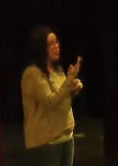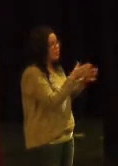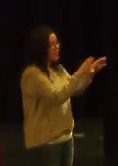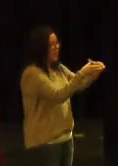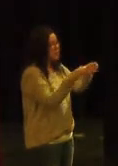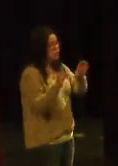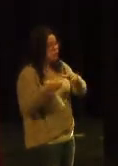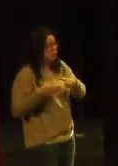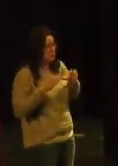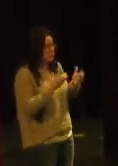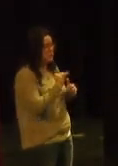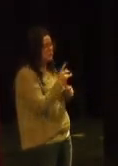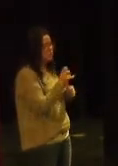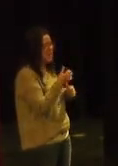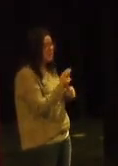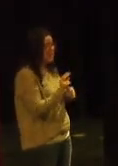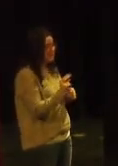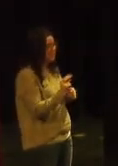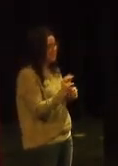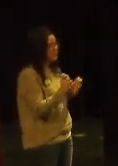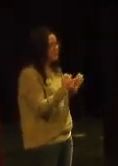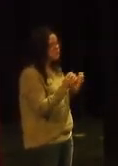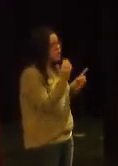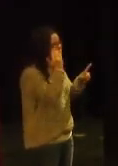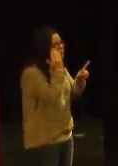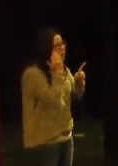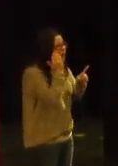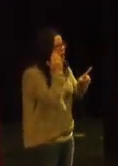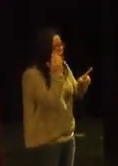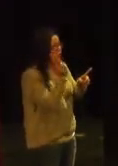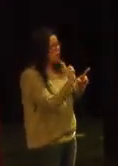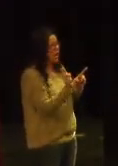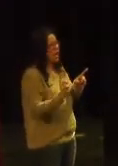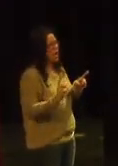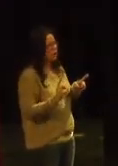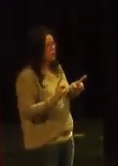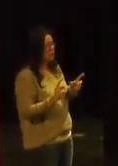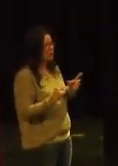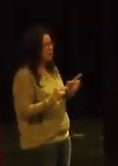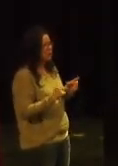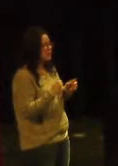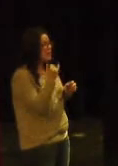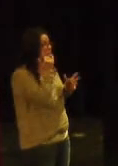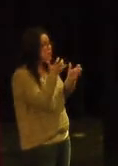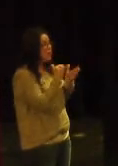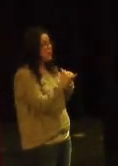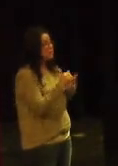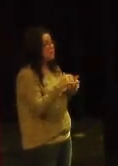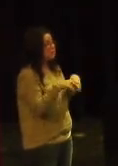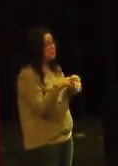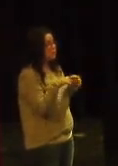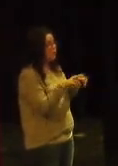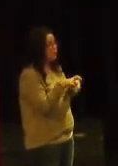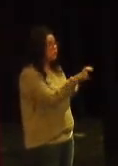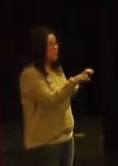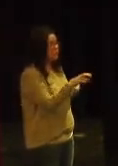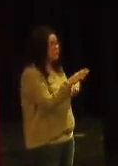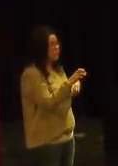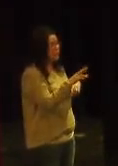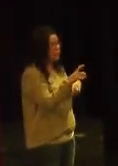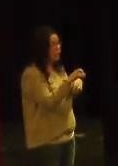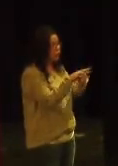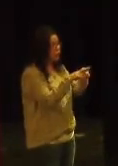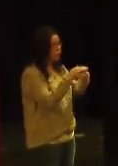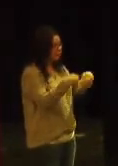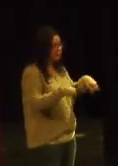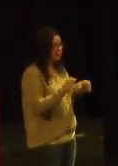Jackson. So kind of just get your radar up. And if you want to get ambitious, take a road trip to the border. It'd be great. I always tell people you need to do road trips